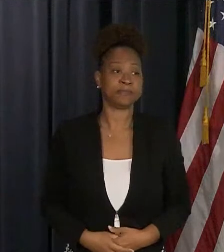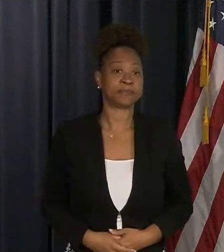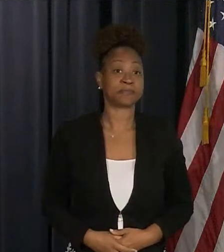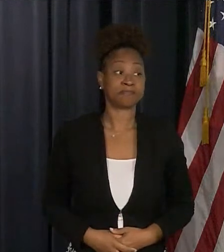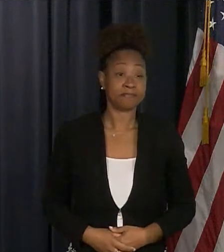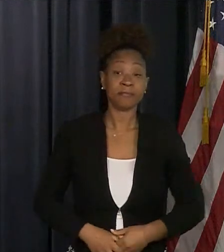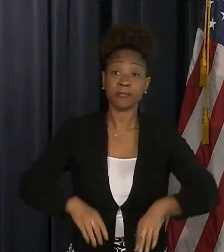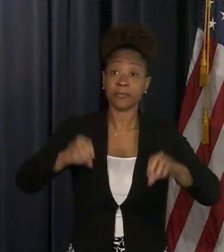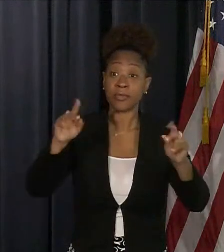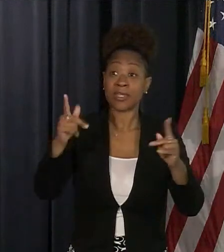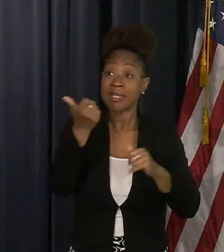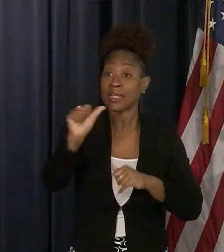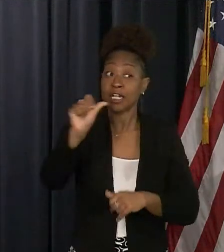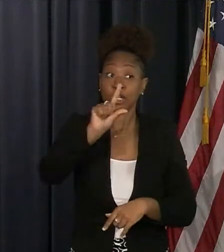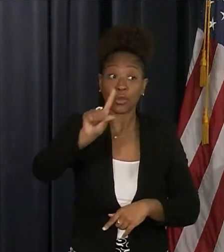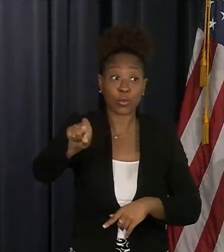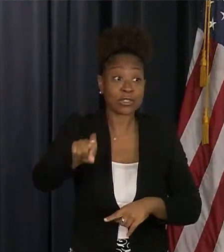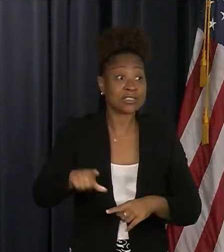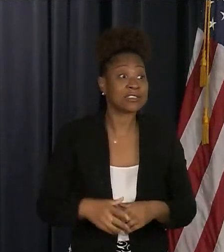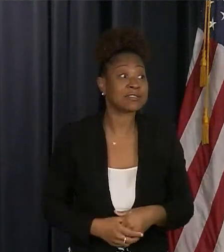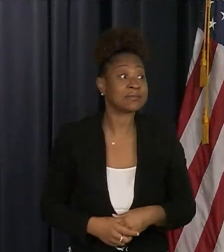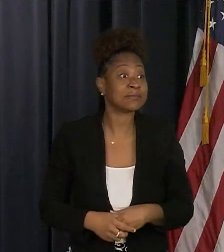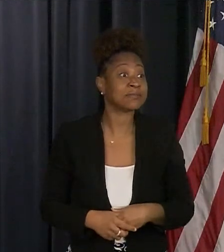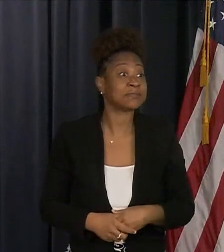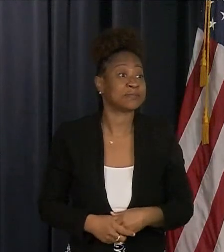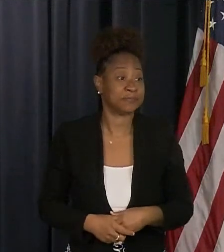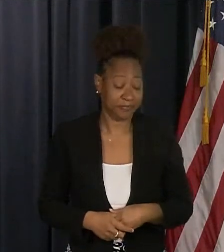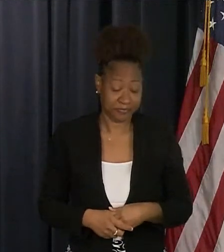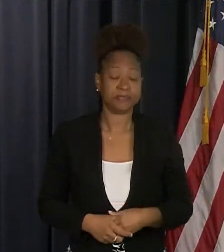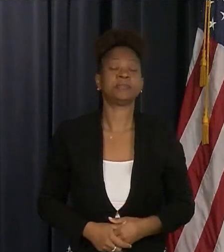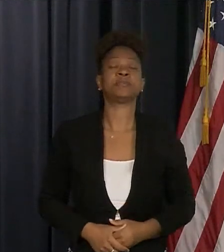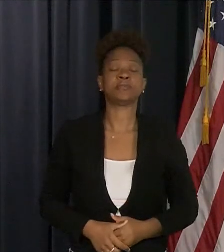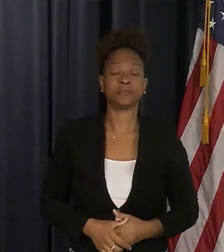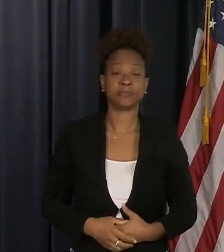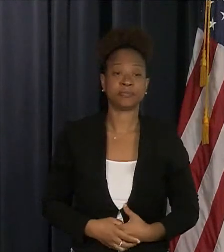All right, any questions? Yes.